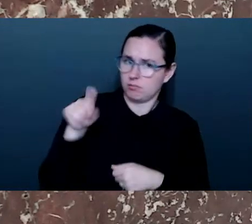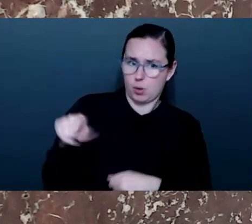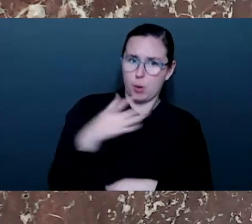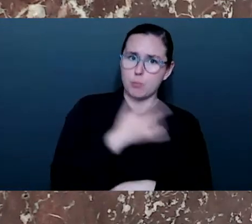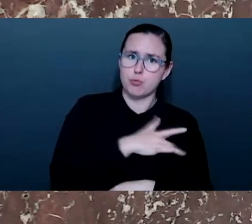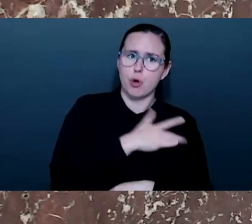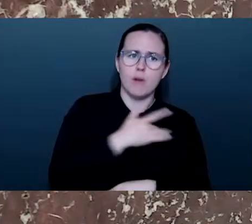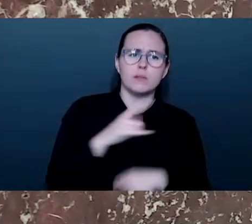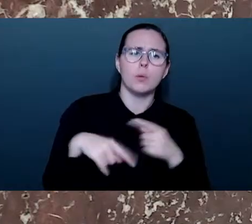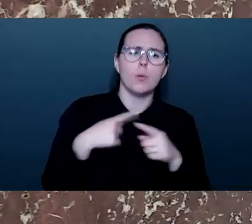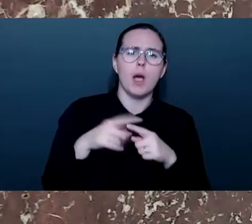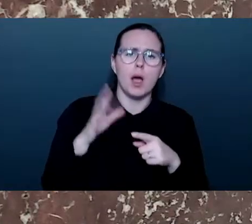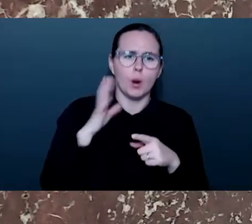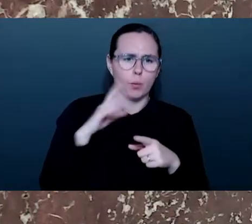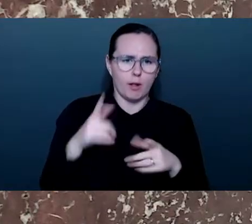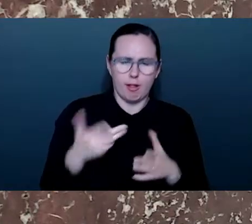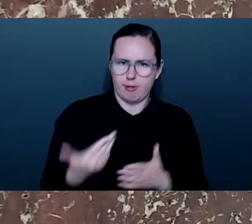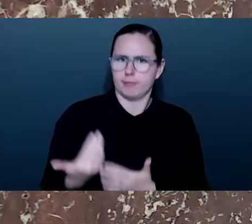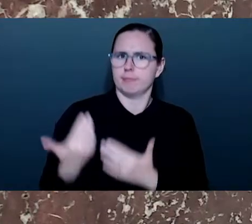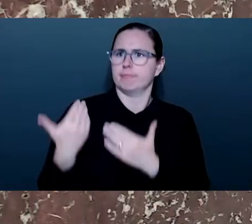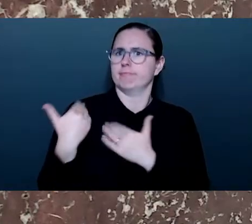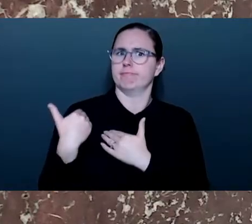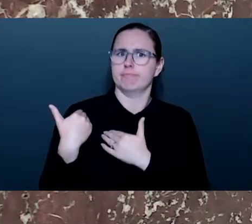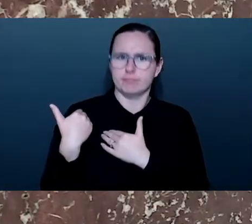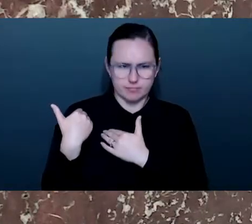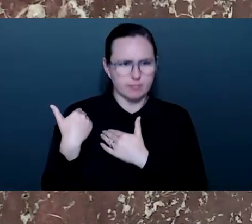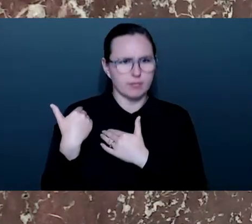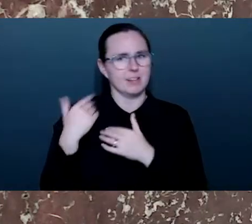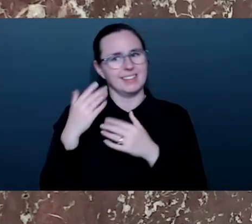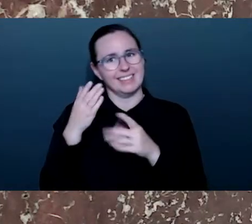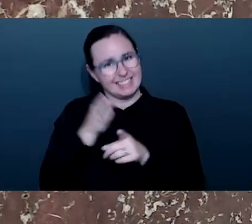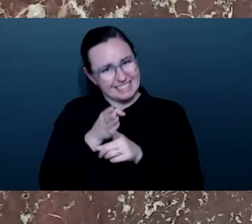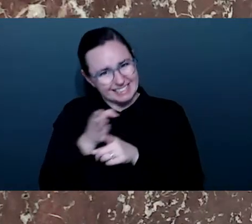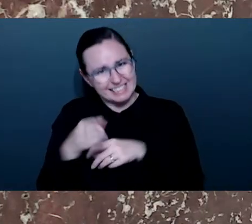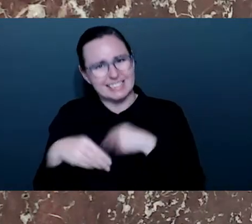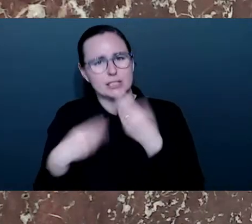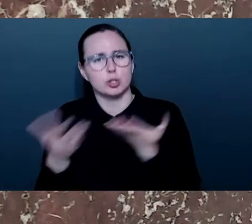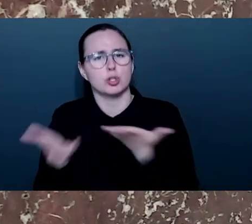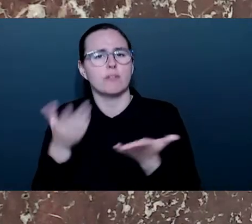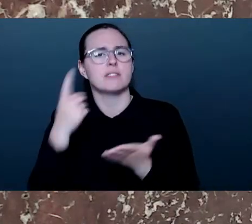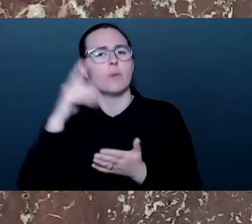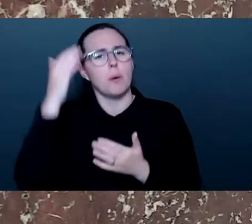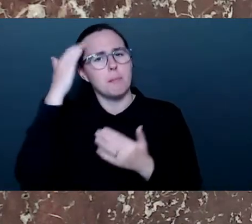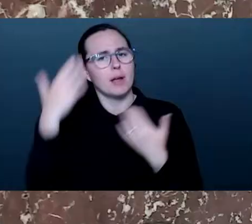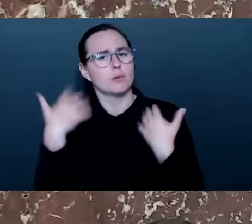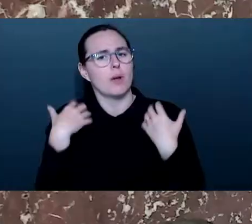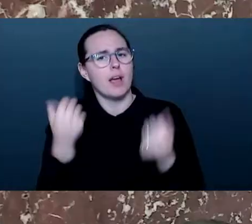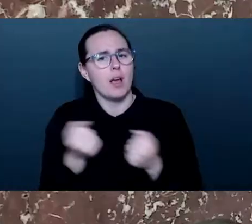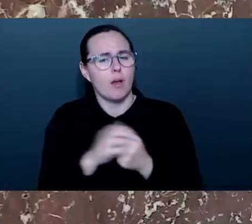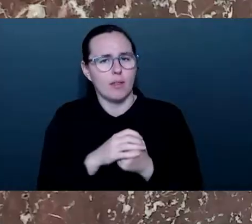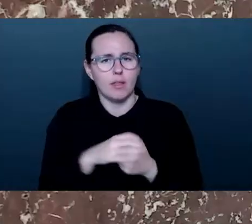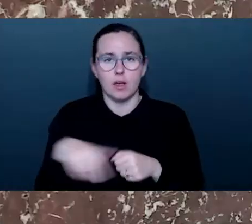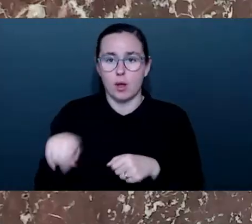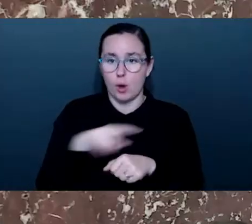not judge people, but actually help people, actually aren't getting randomly attacked on a repeated basis?